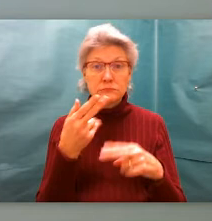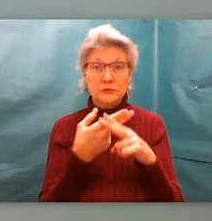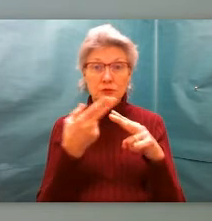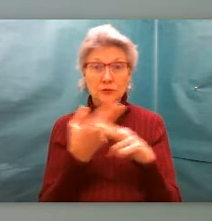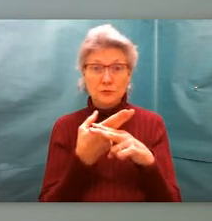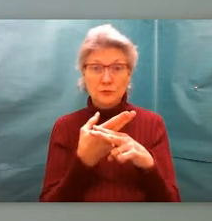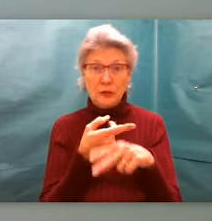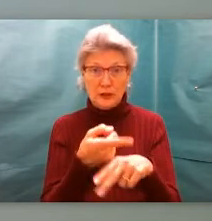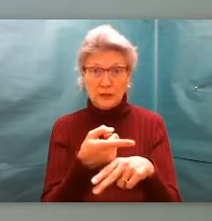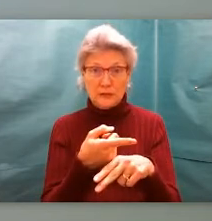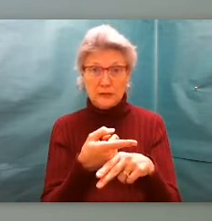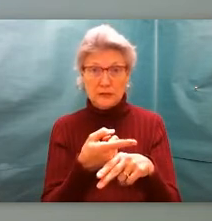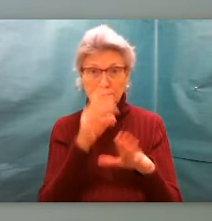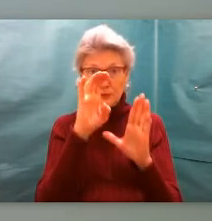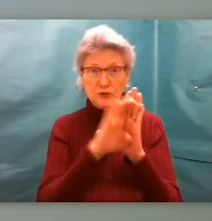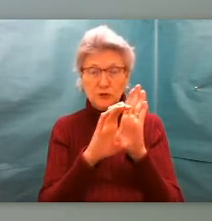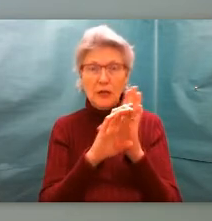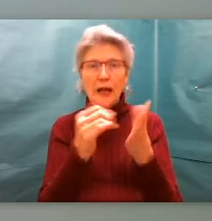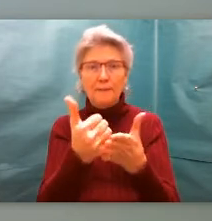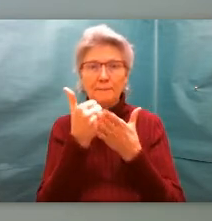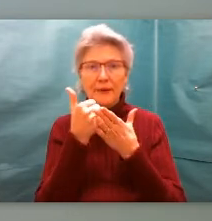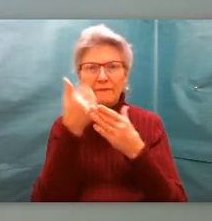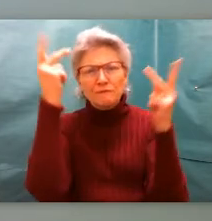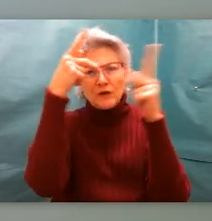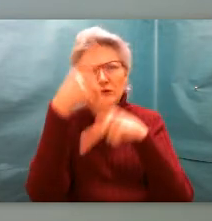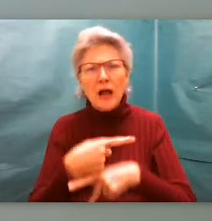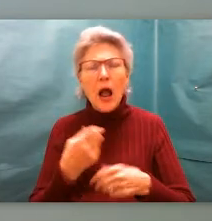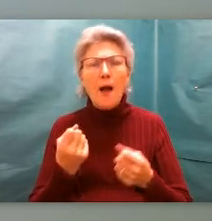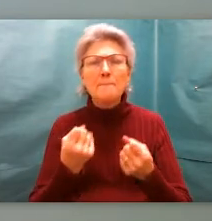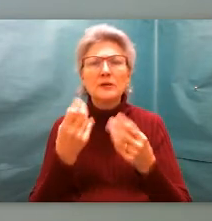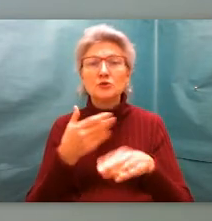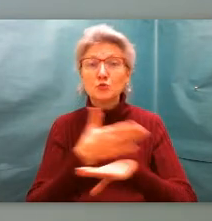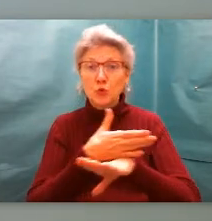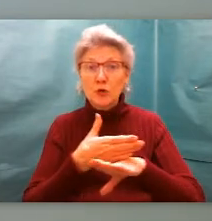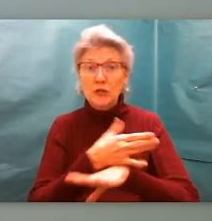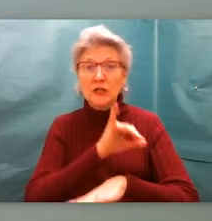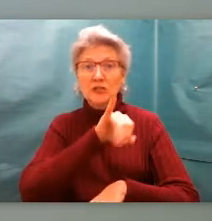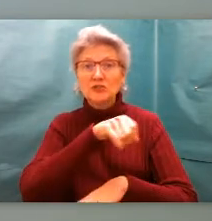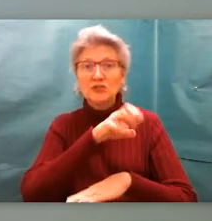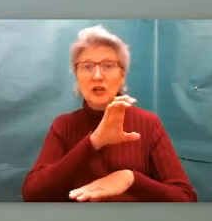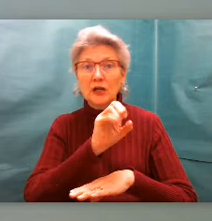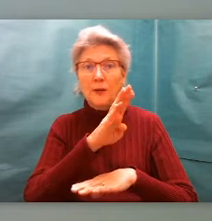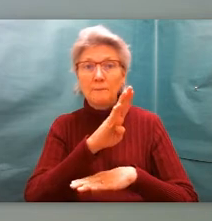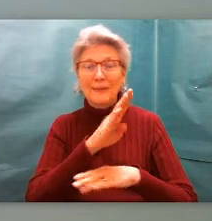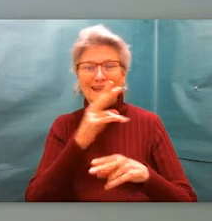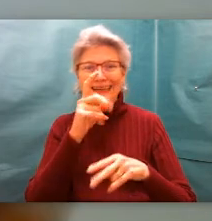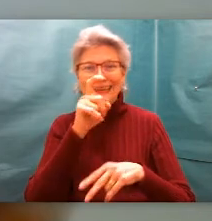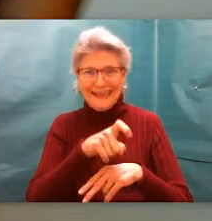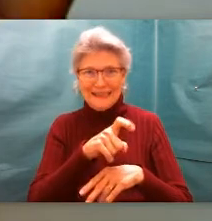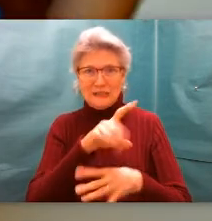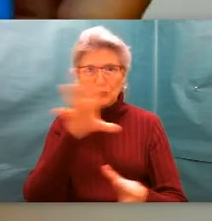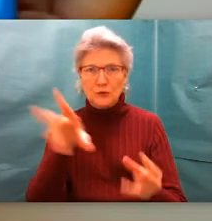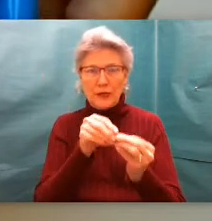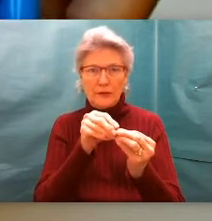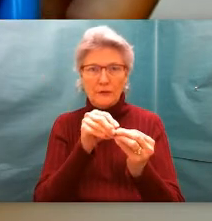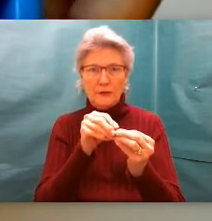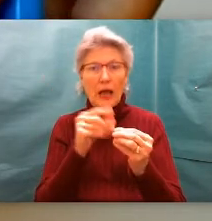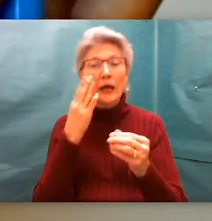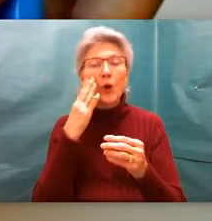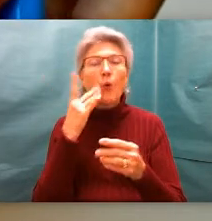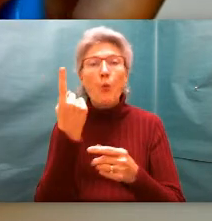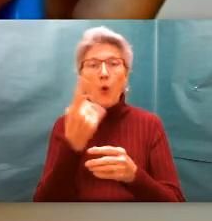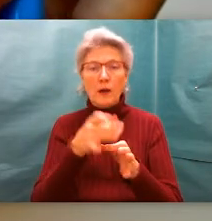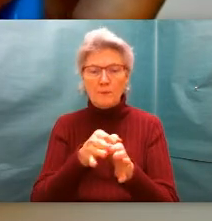this model to help me figure out how much wood Jacob needs in total. So I know that one mast will be